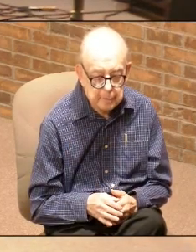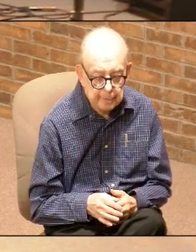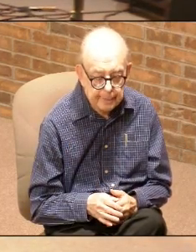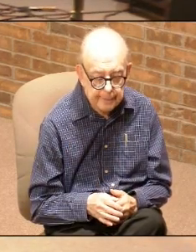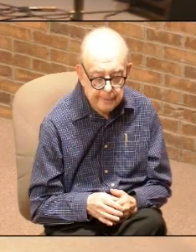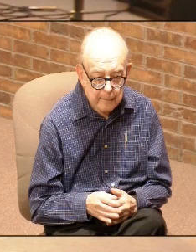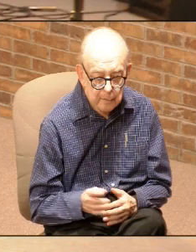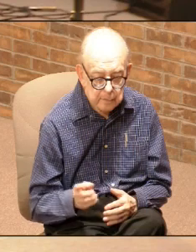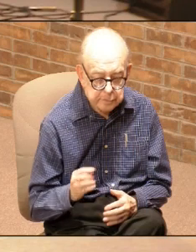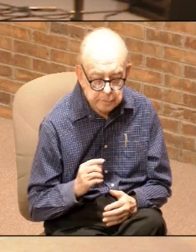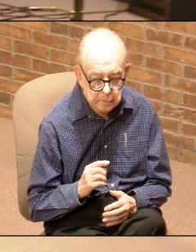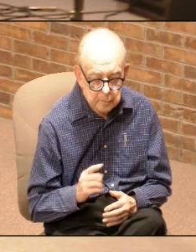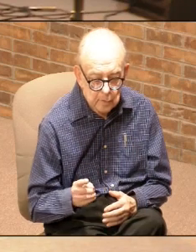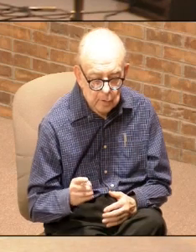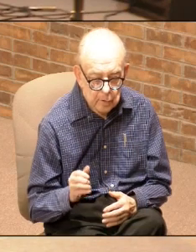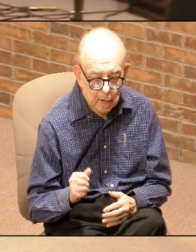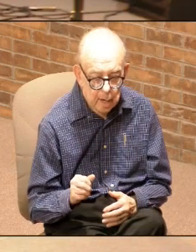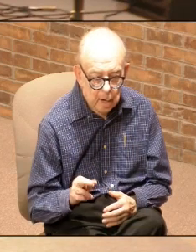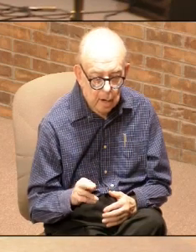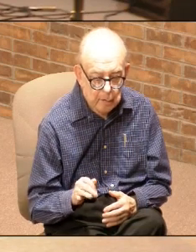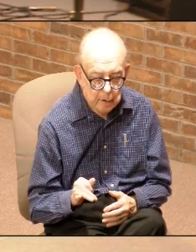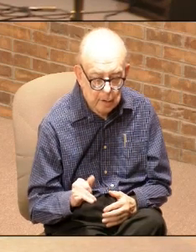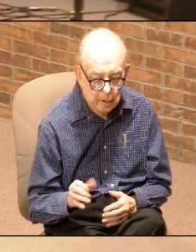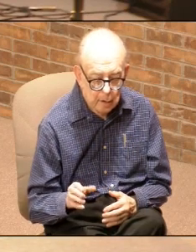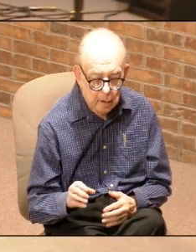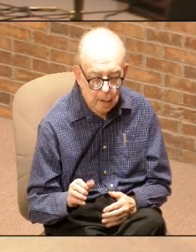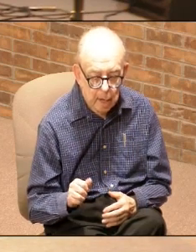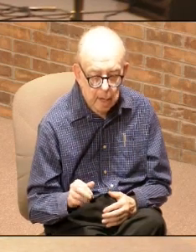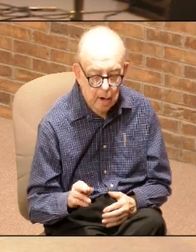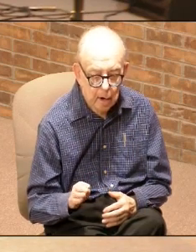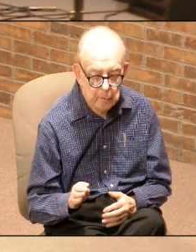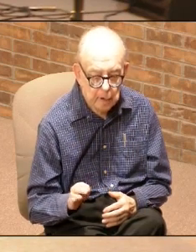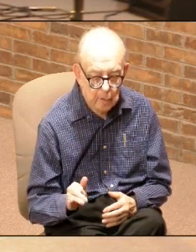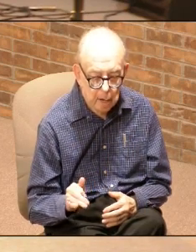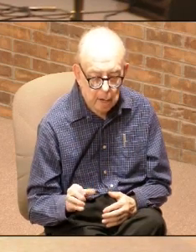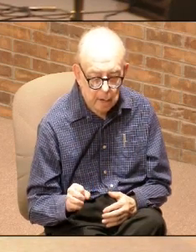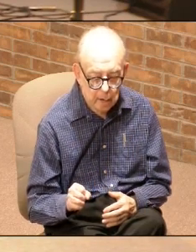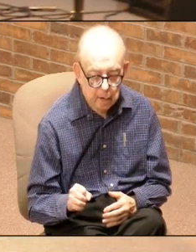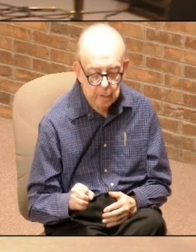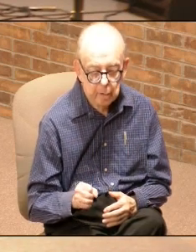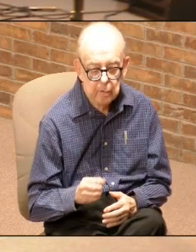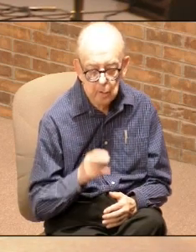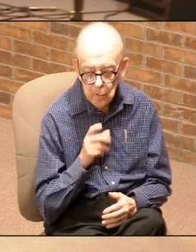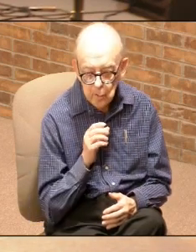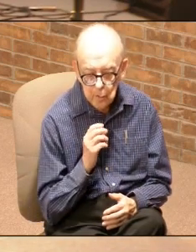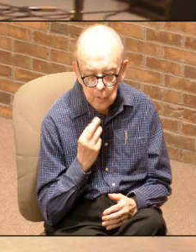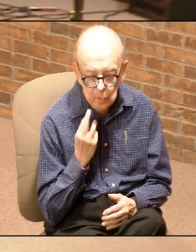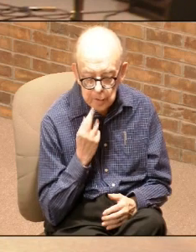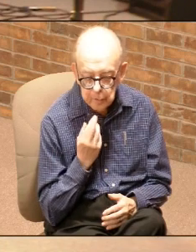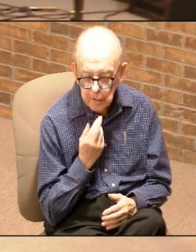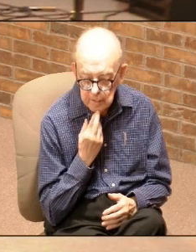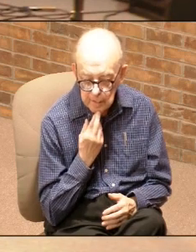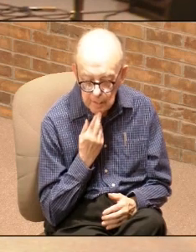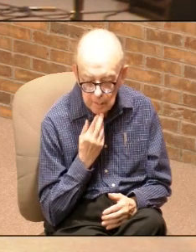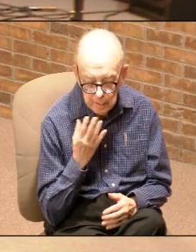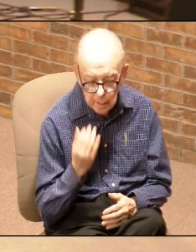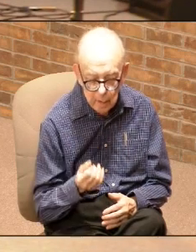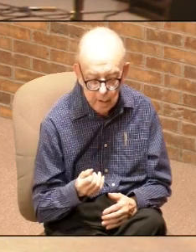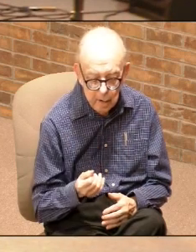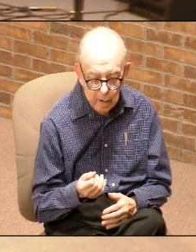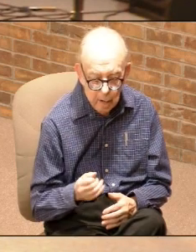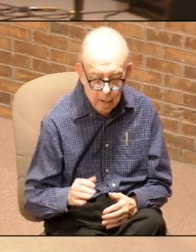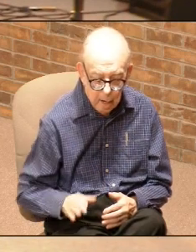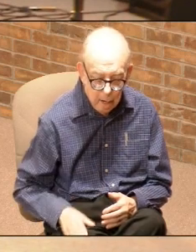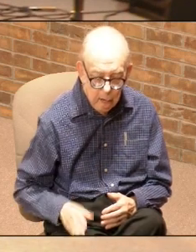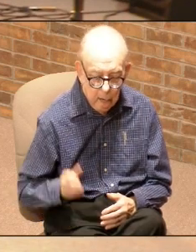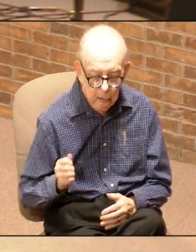it. I went to Arby's. I think it was Wednesday, yeah. I went to Arby's because the dog,